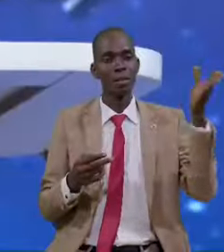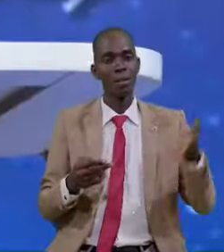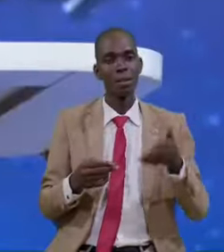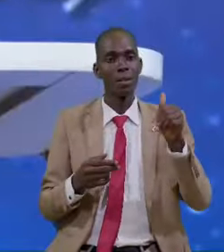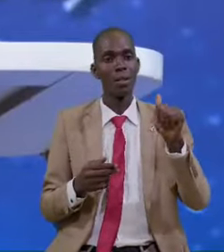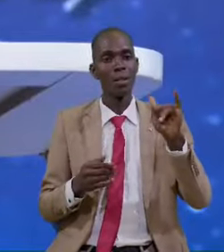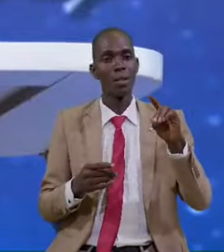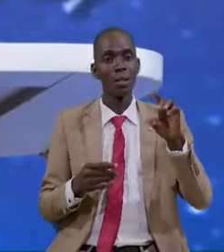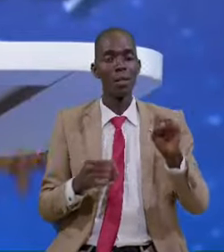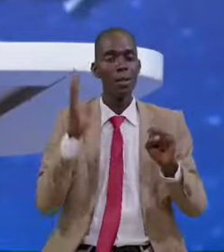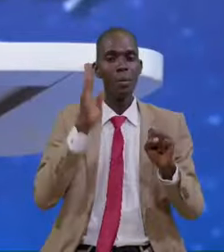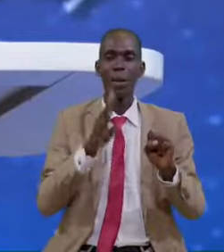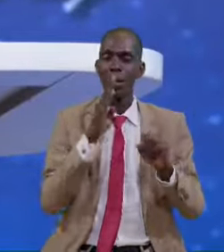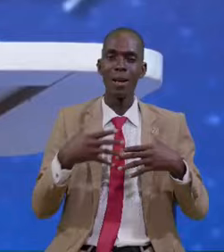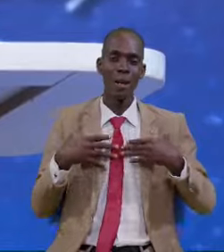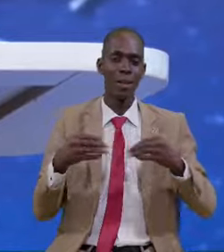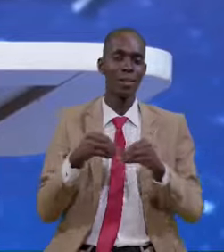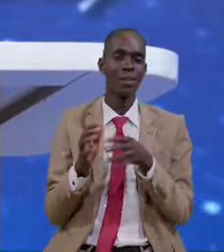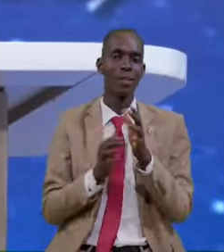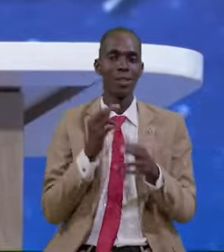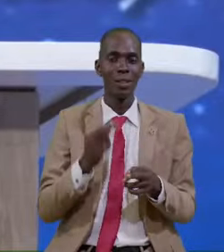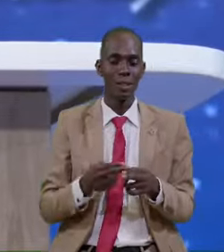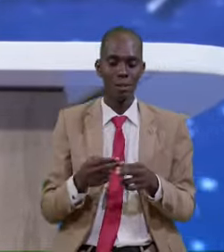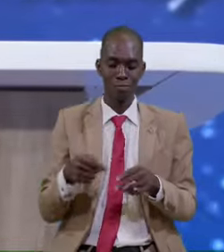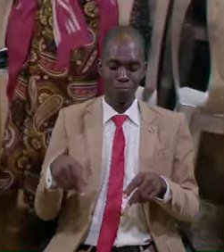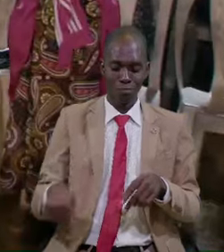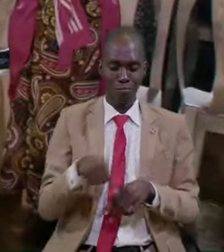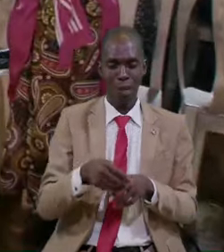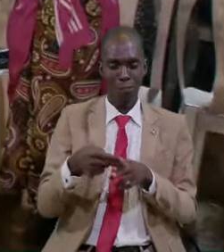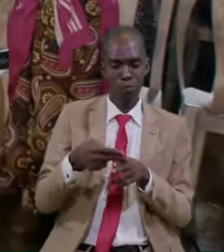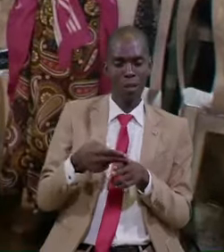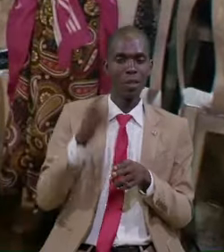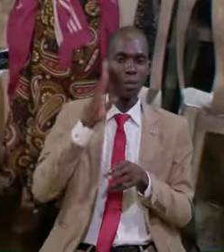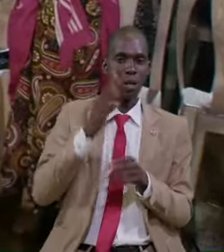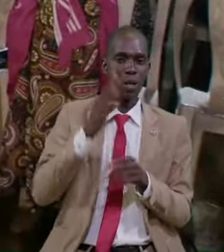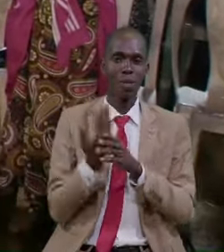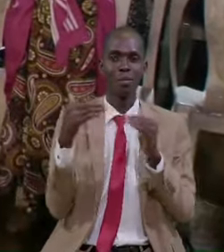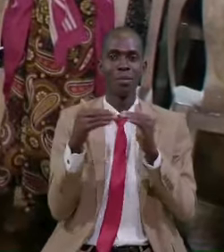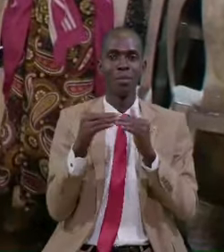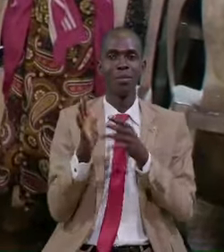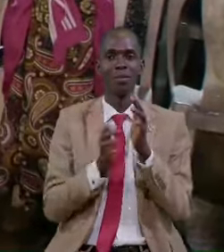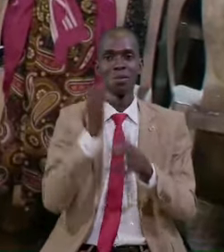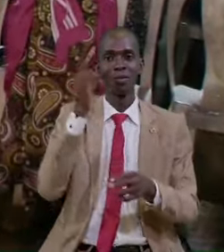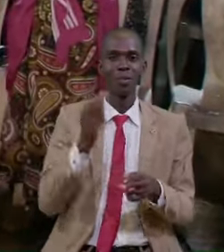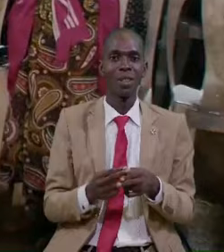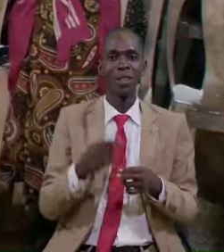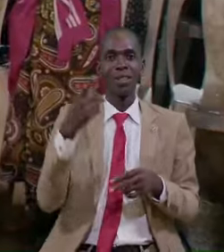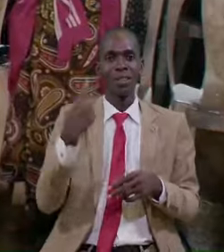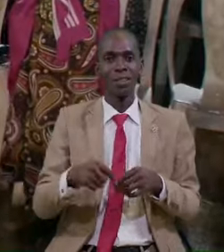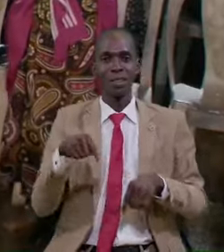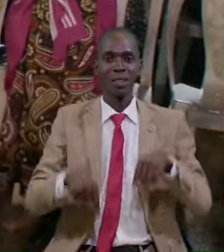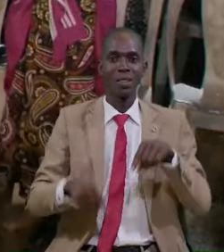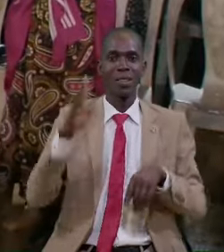be healed. Yeah. Short leg will grow out. Yeah. The lame will rise up